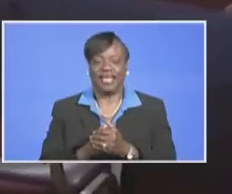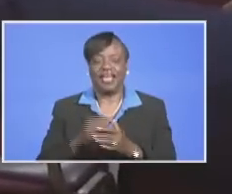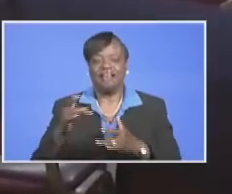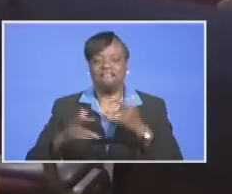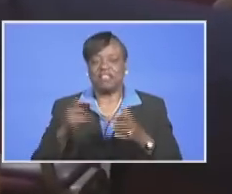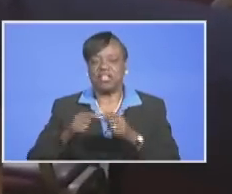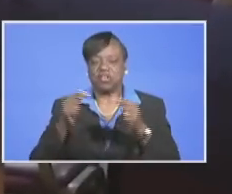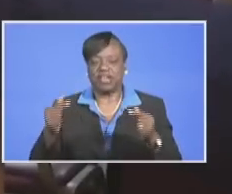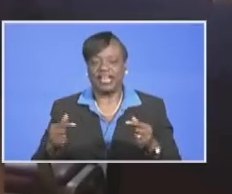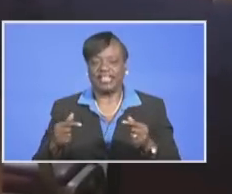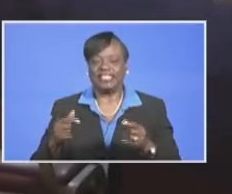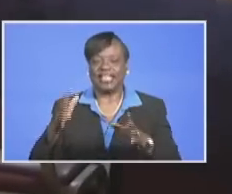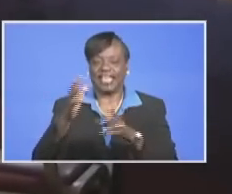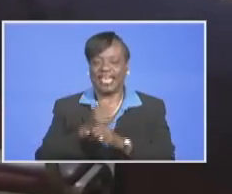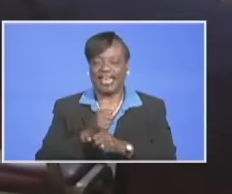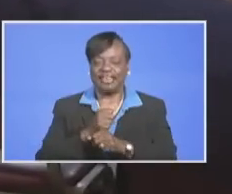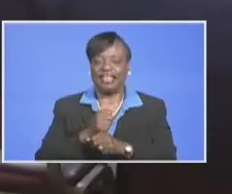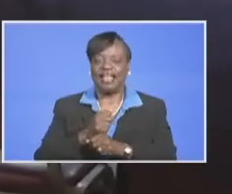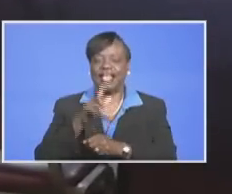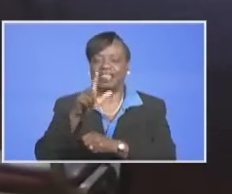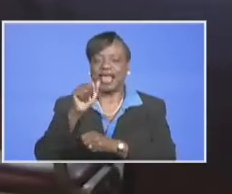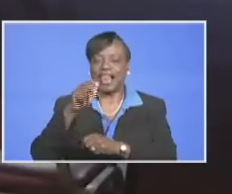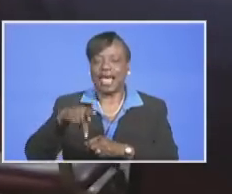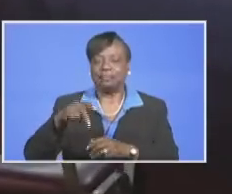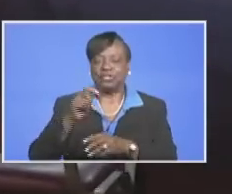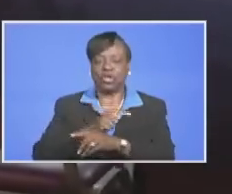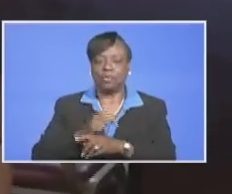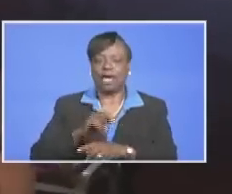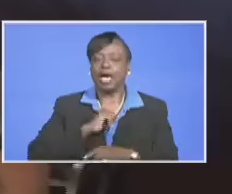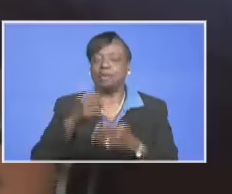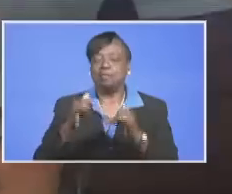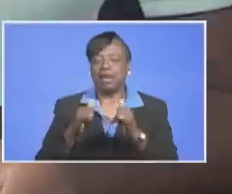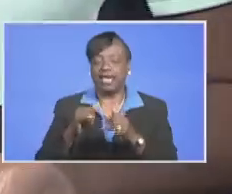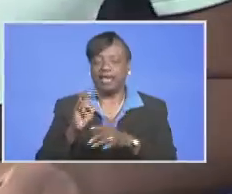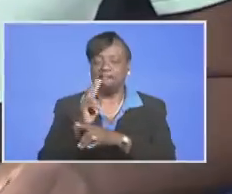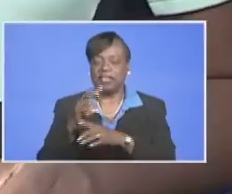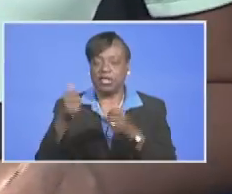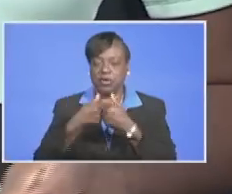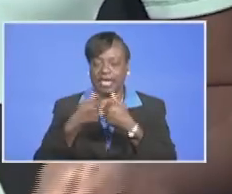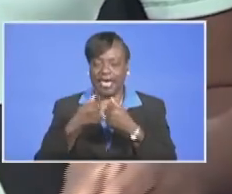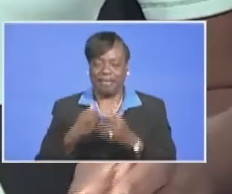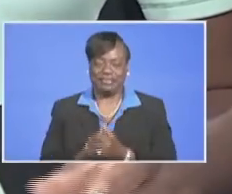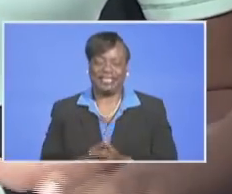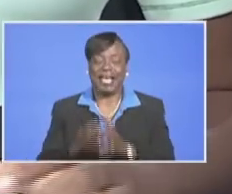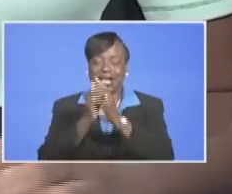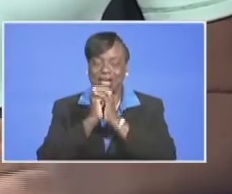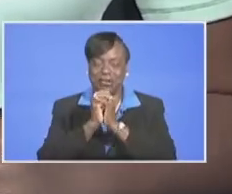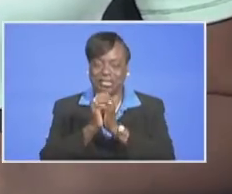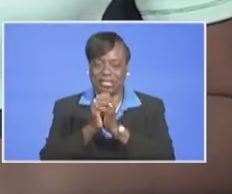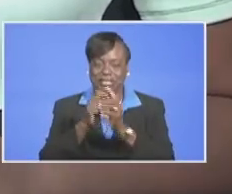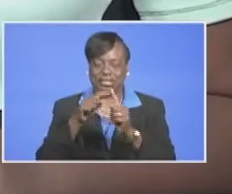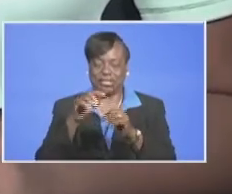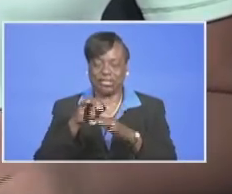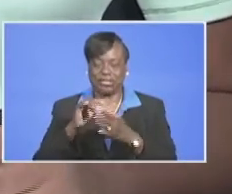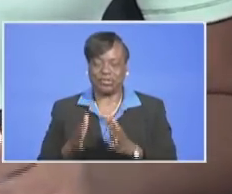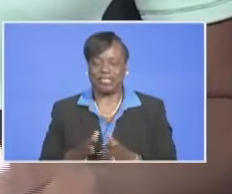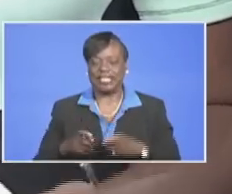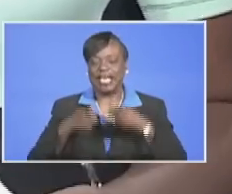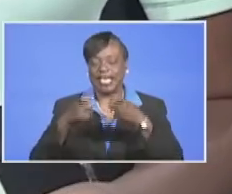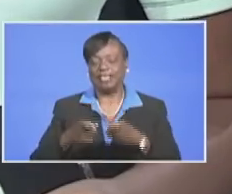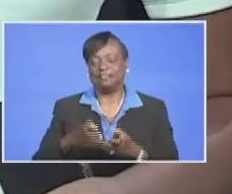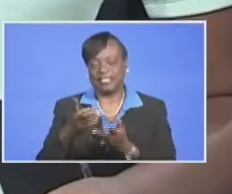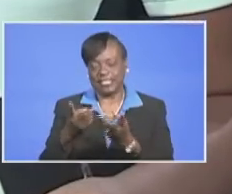get the laptop, and I'm probably going to use this for playing video games. Congratulations to those students. Gift well